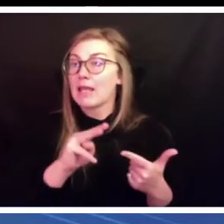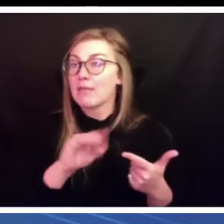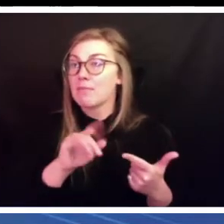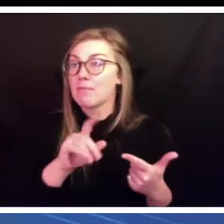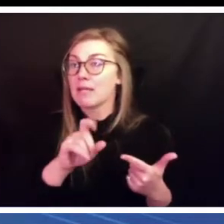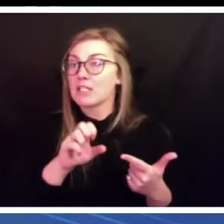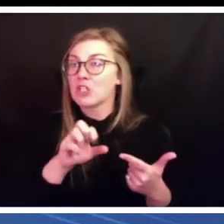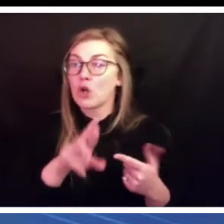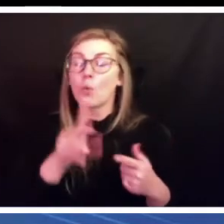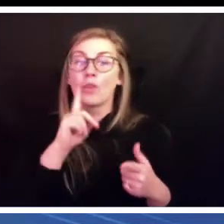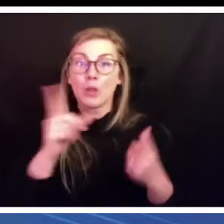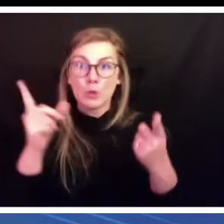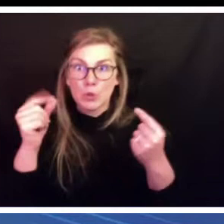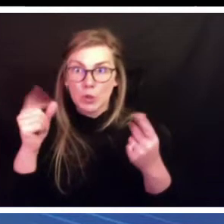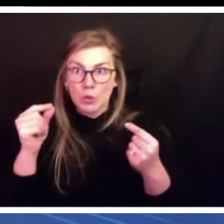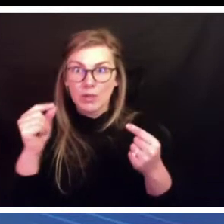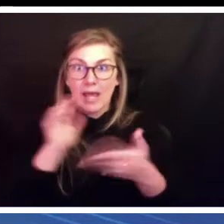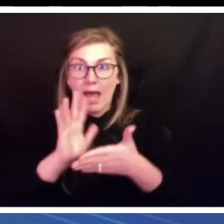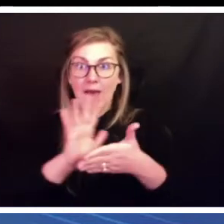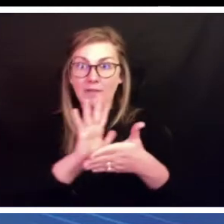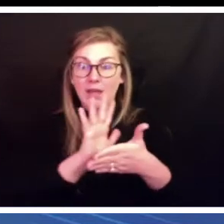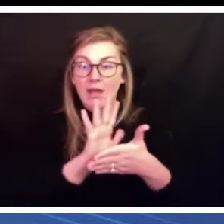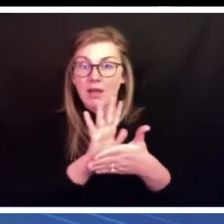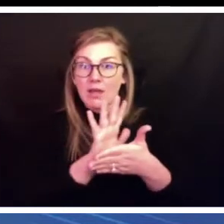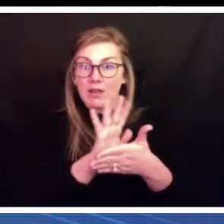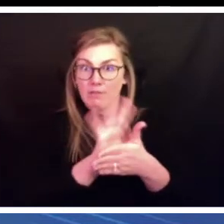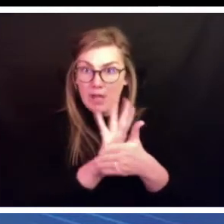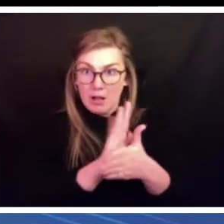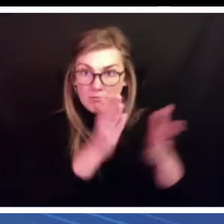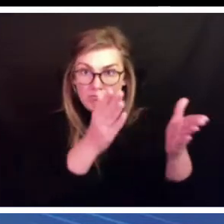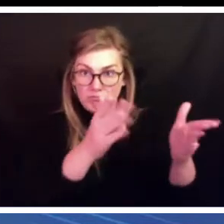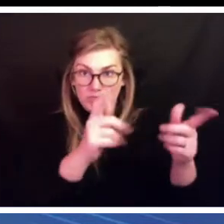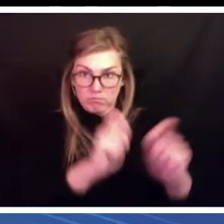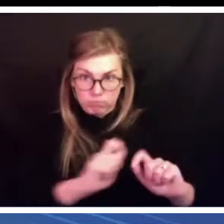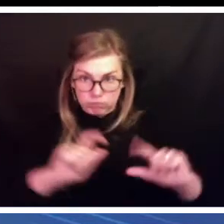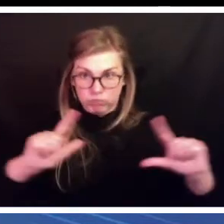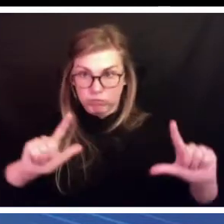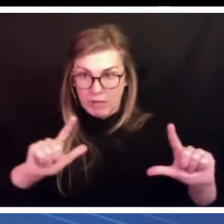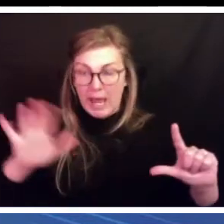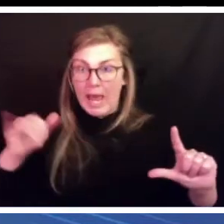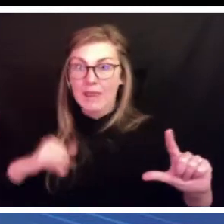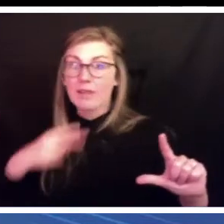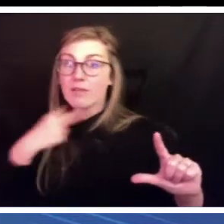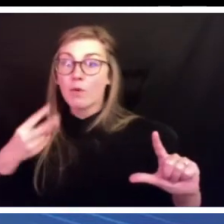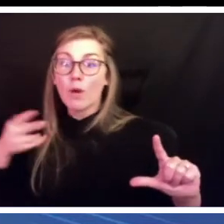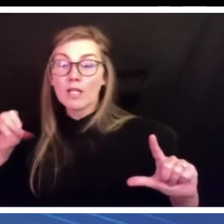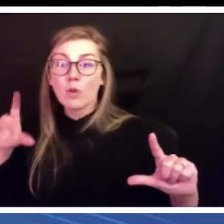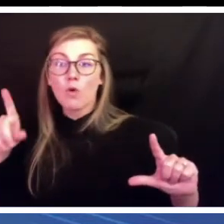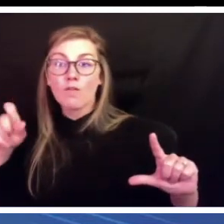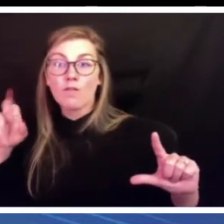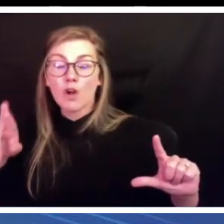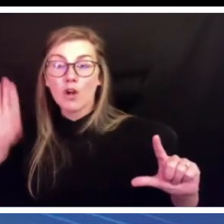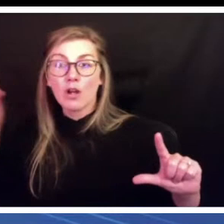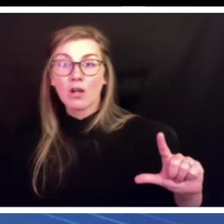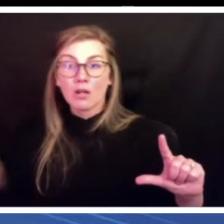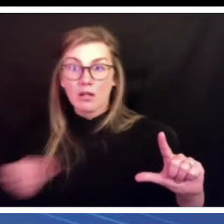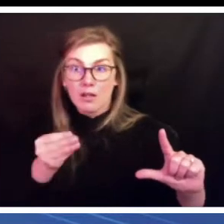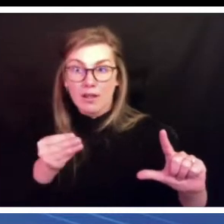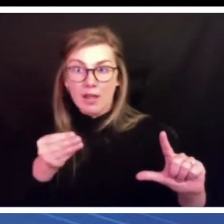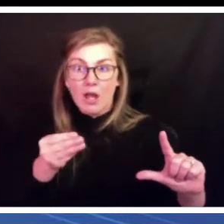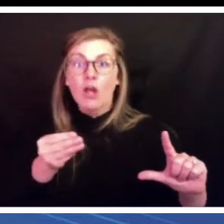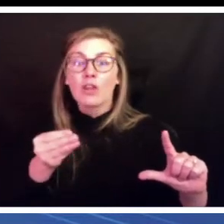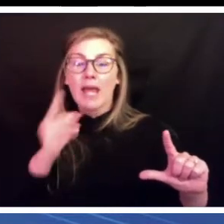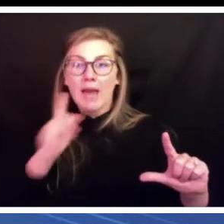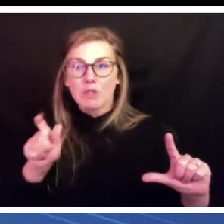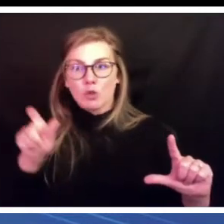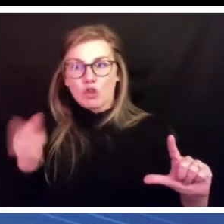sound so that I'm not too loud. The content's not too loud and that we're coming in and complimenting each other and we do the